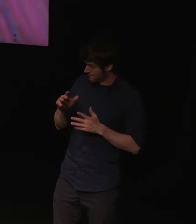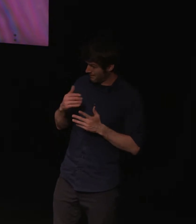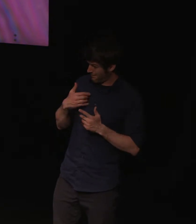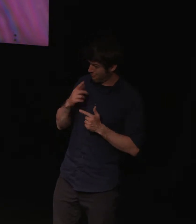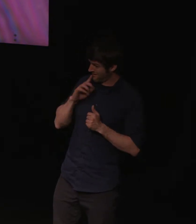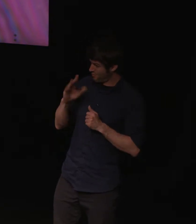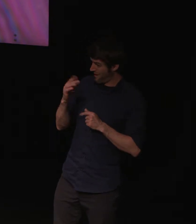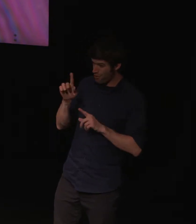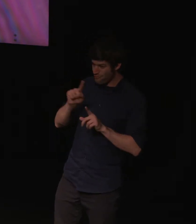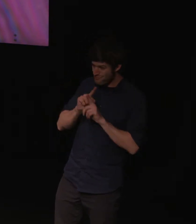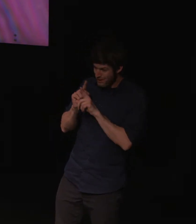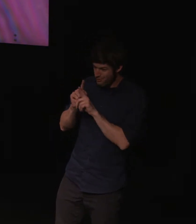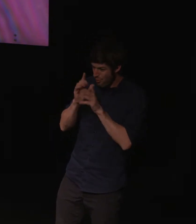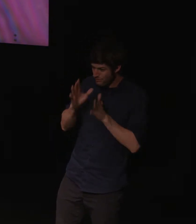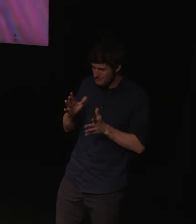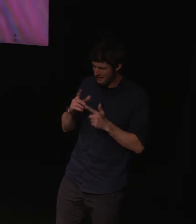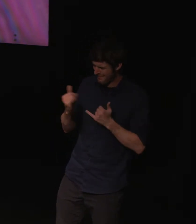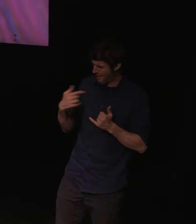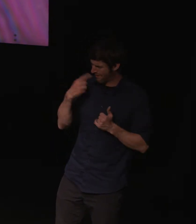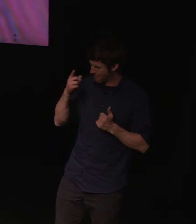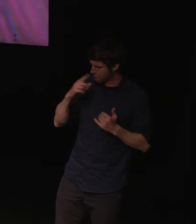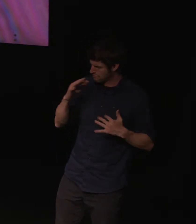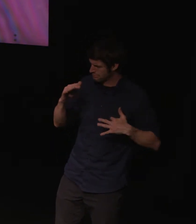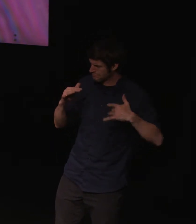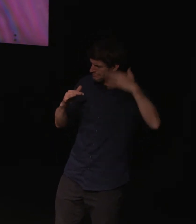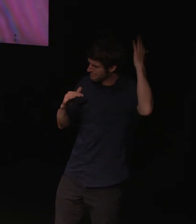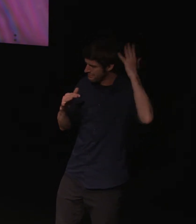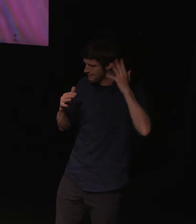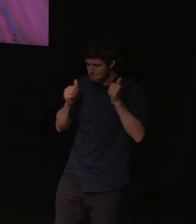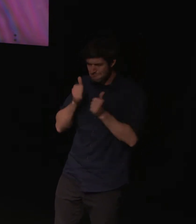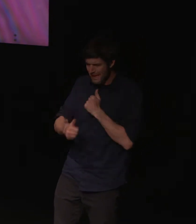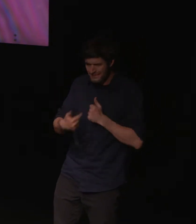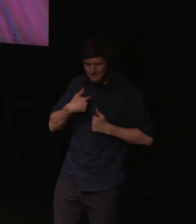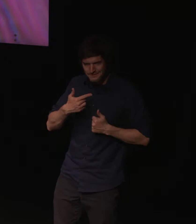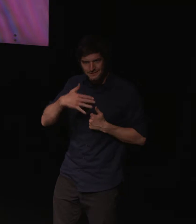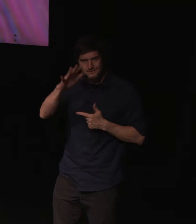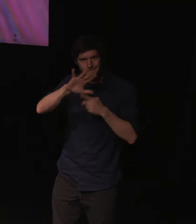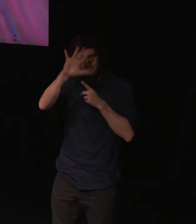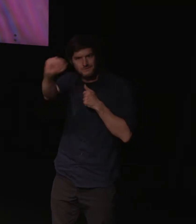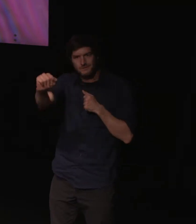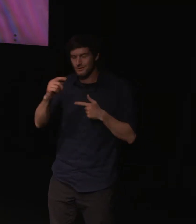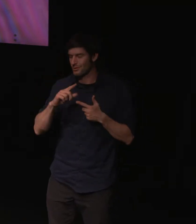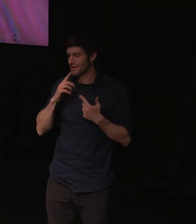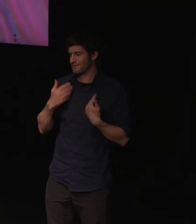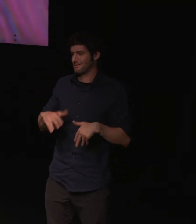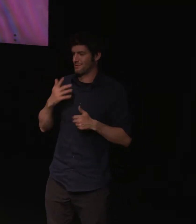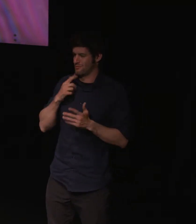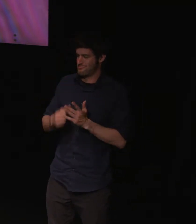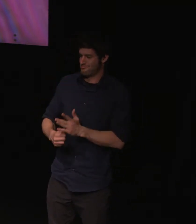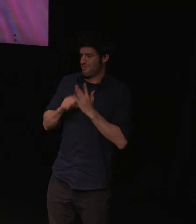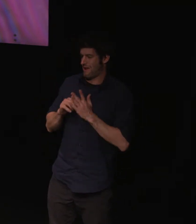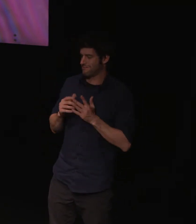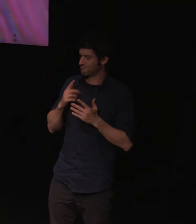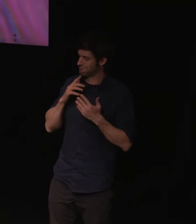like skating away into the sunset, I'm just like so proud. So I'm just so thankful for you and impressed by you.